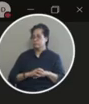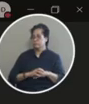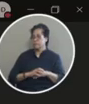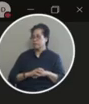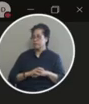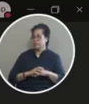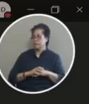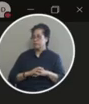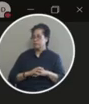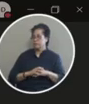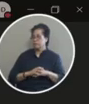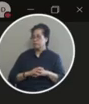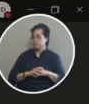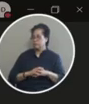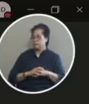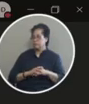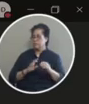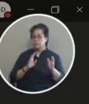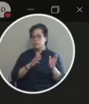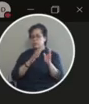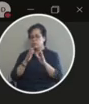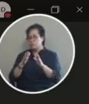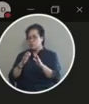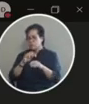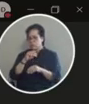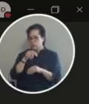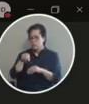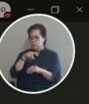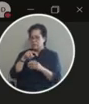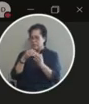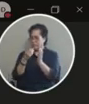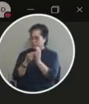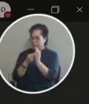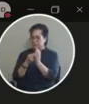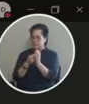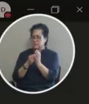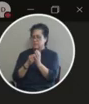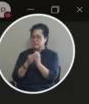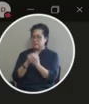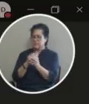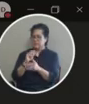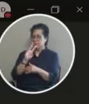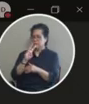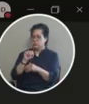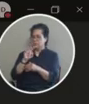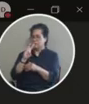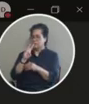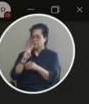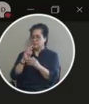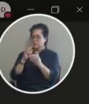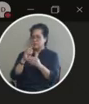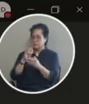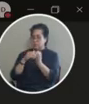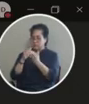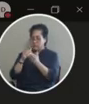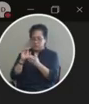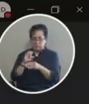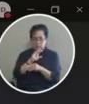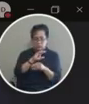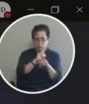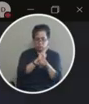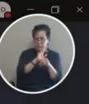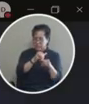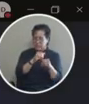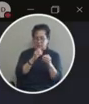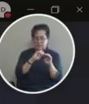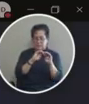All right. So I'm just curious, so these funds that we appropriate to the stabilization fund, in order to use them, does the council